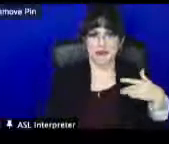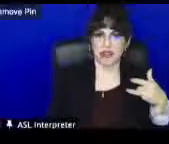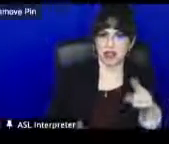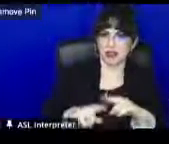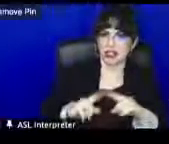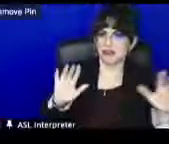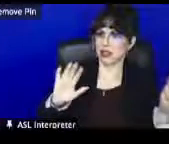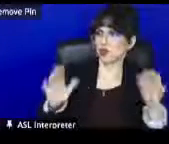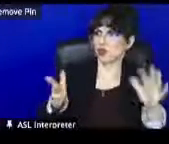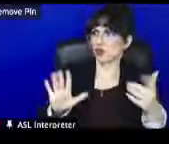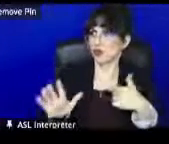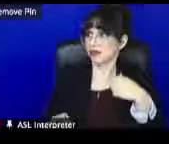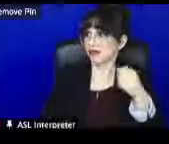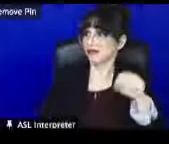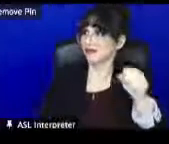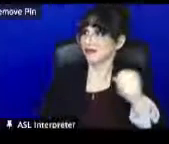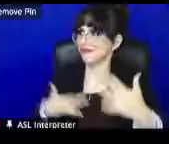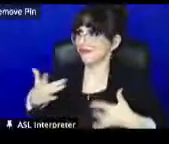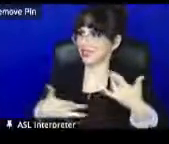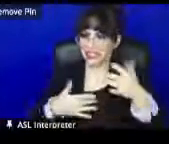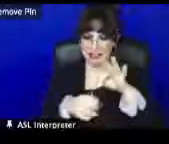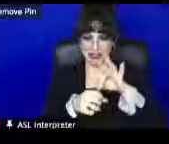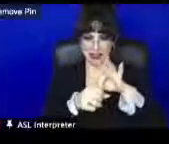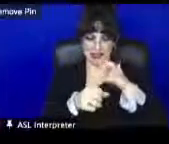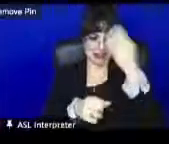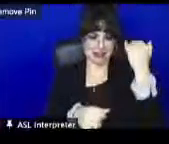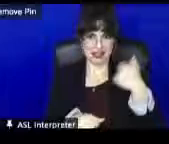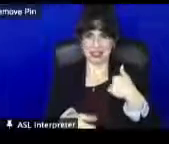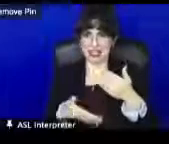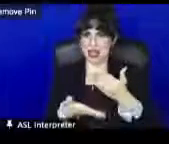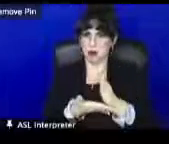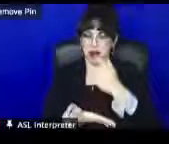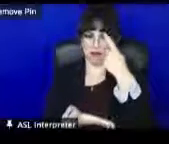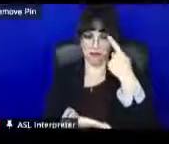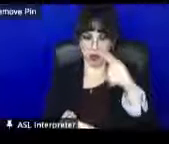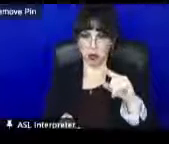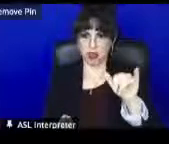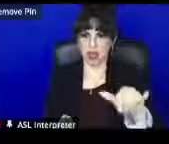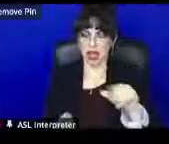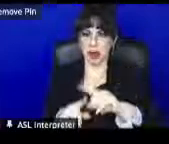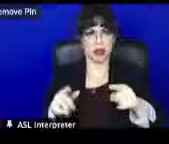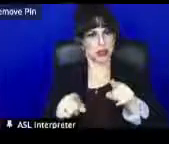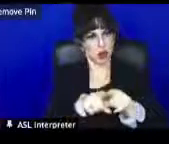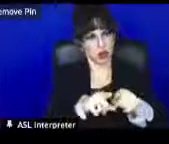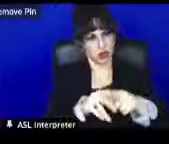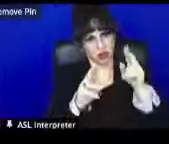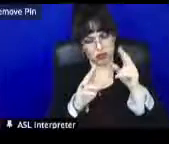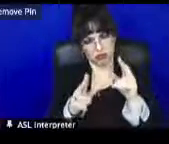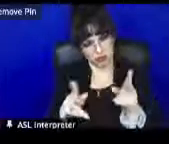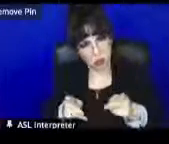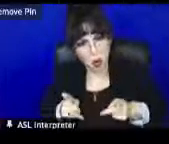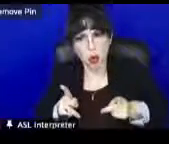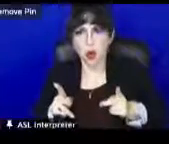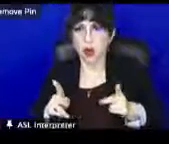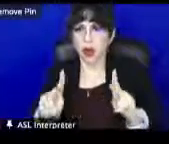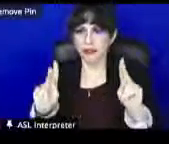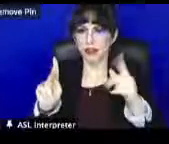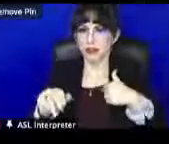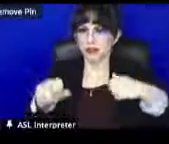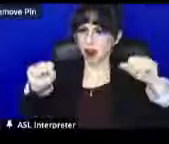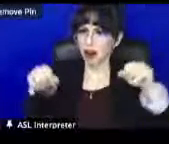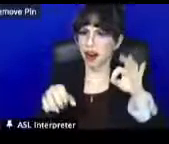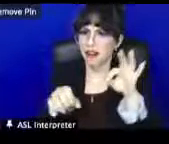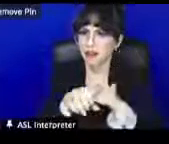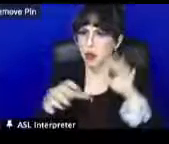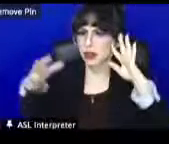the excitement of voting, because it's a right, but it's also a privilege, and you're choosing to vote versus